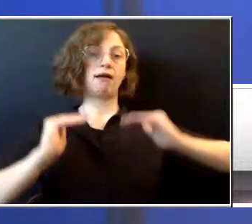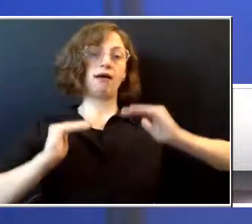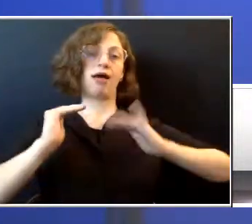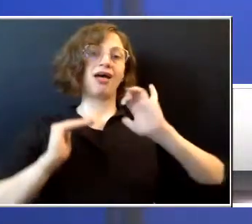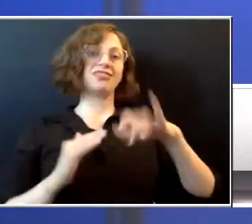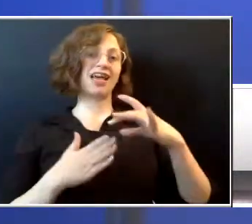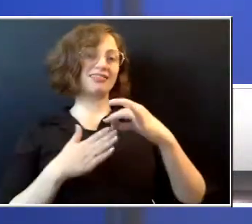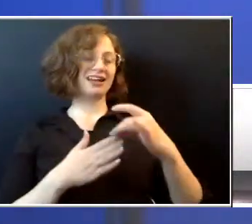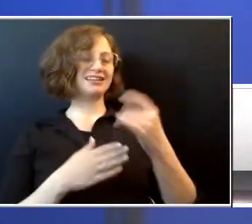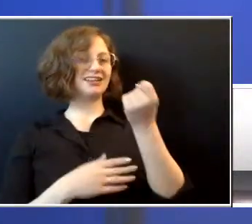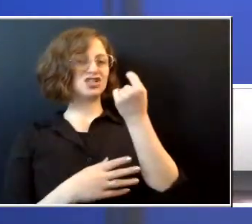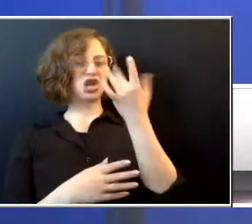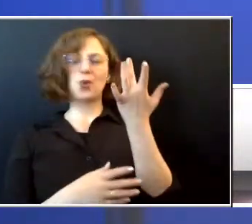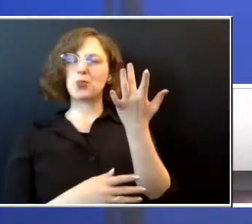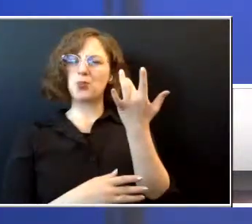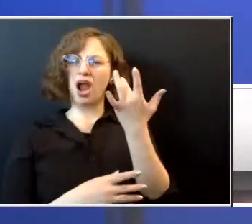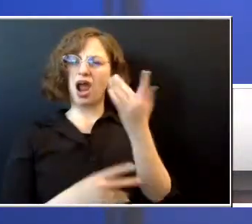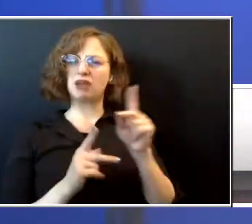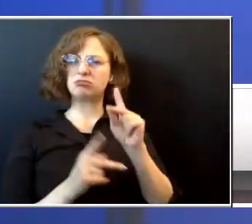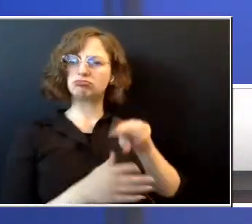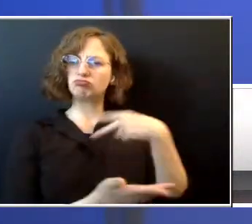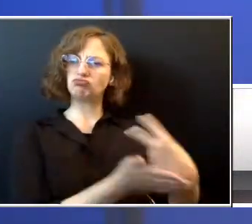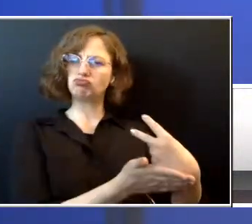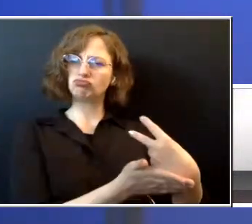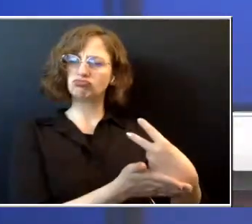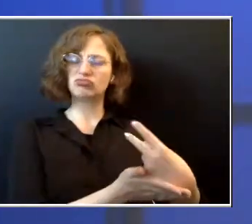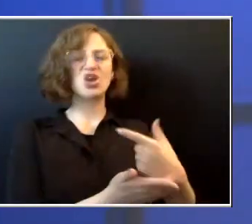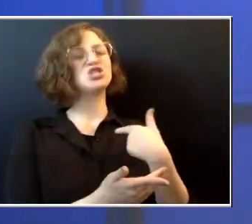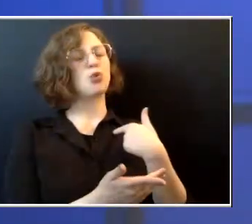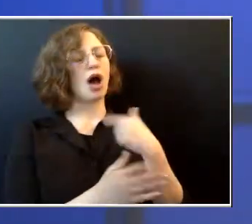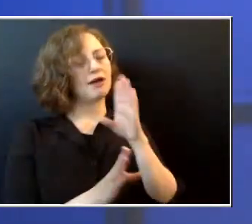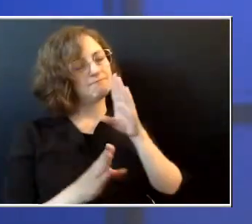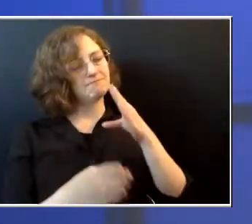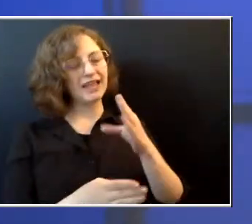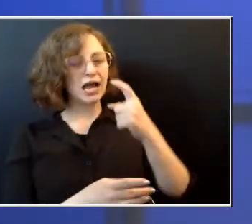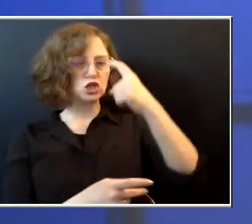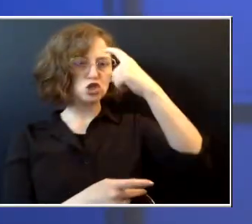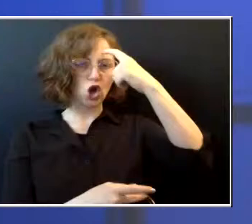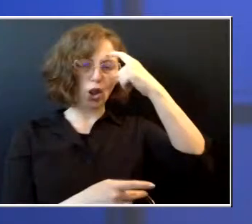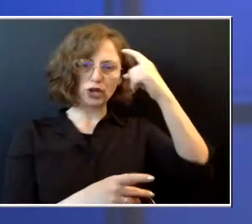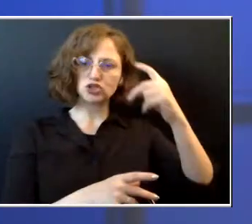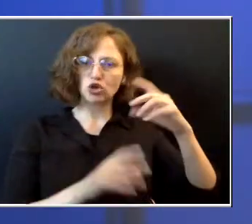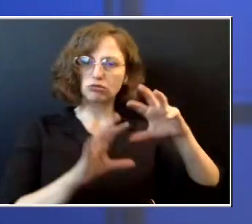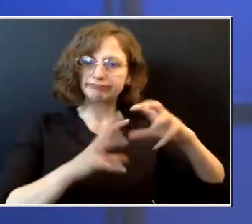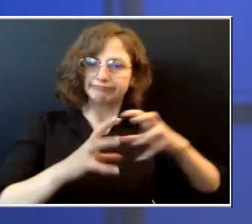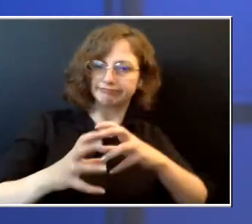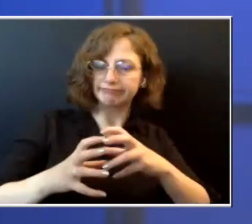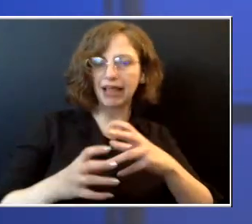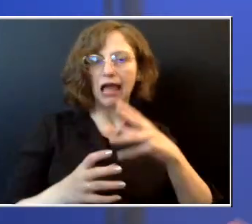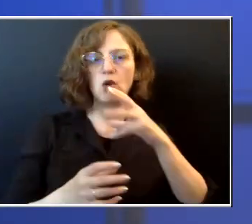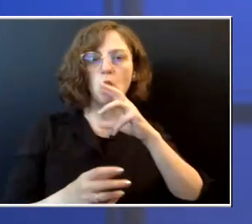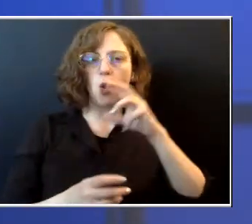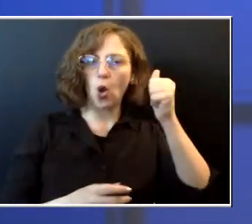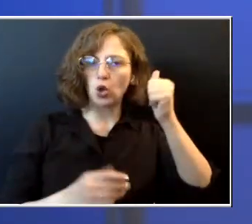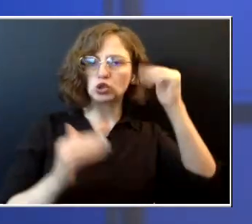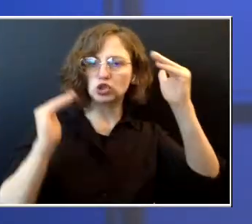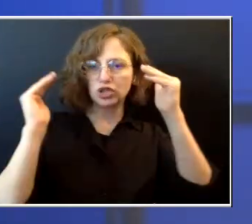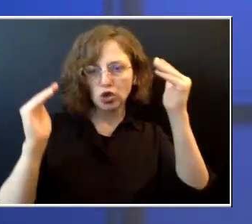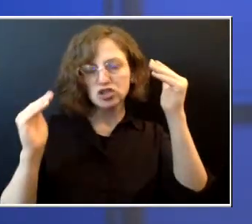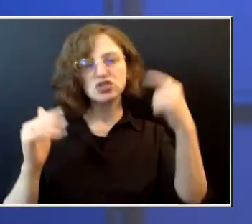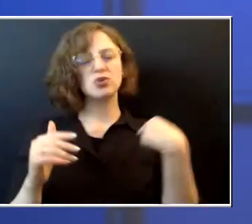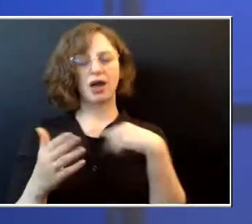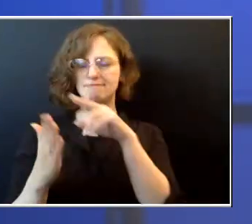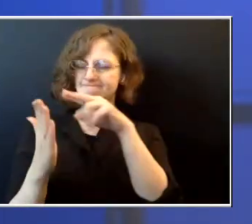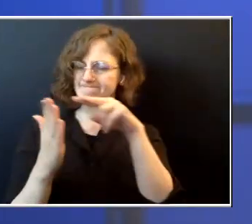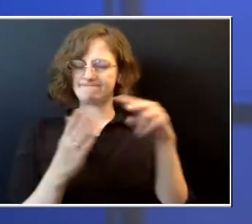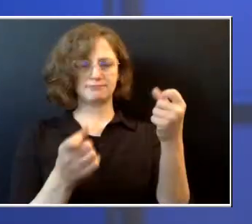deal mainly with neurological populations and older adults. And as I was doing this, I kept reading these studies that older adults or these clinical